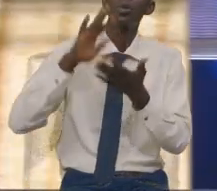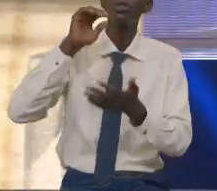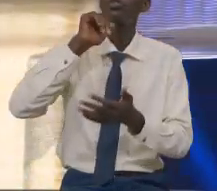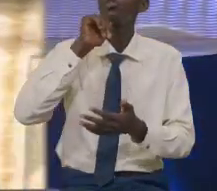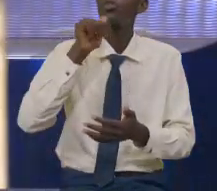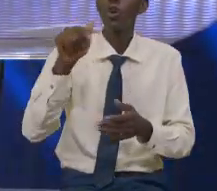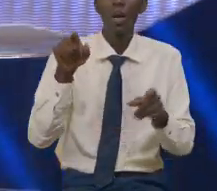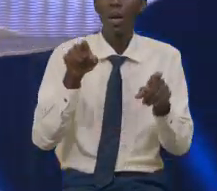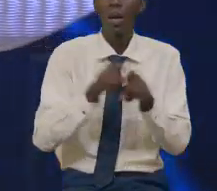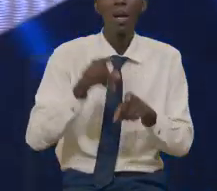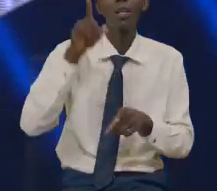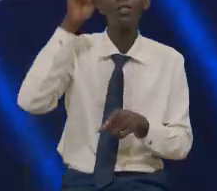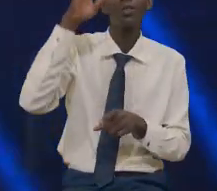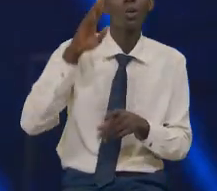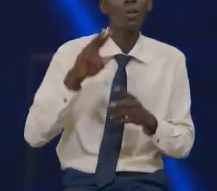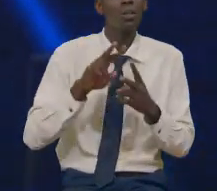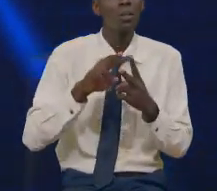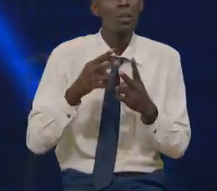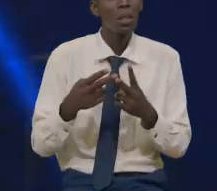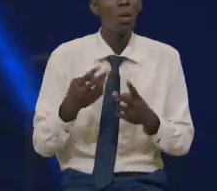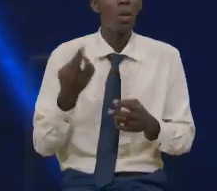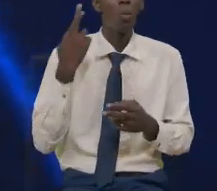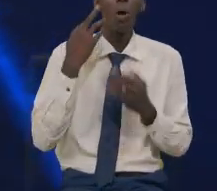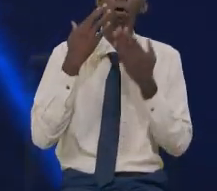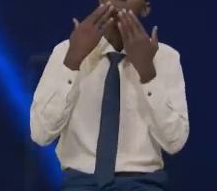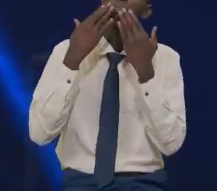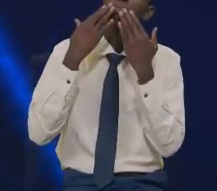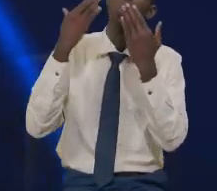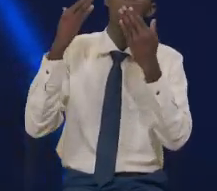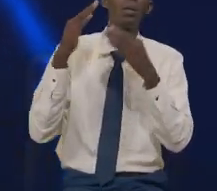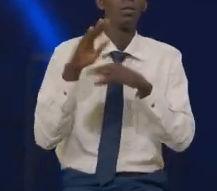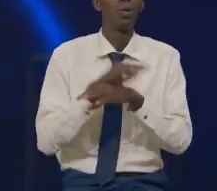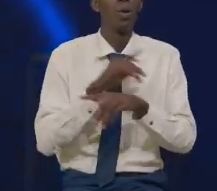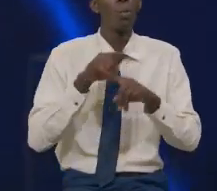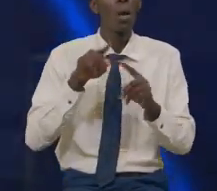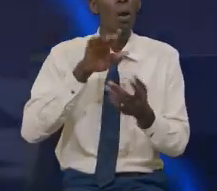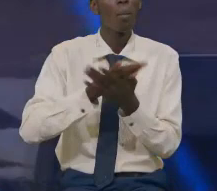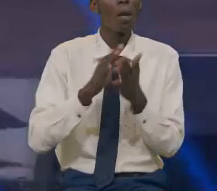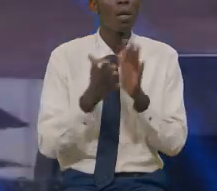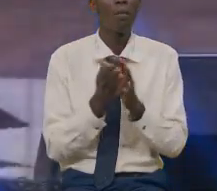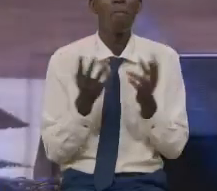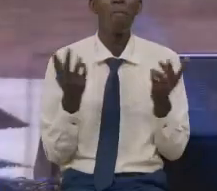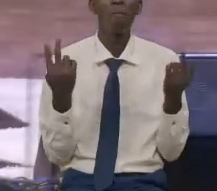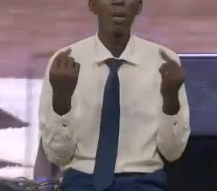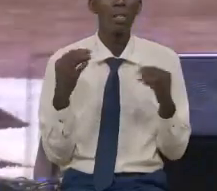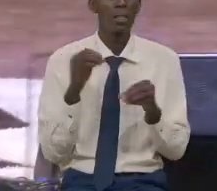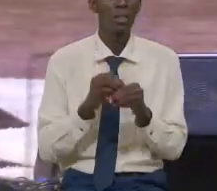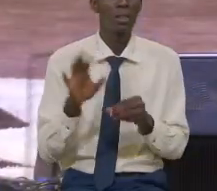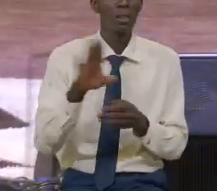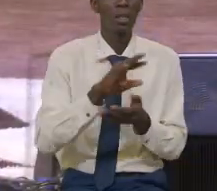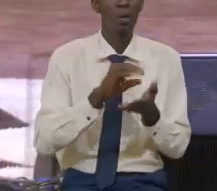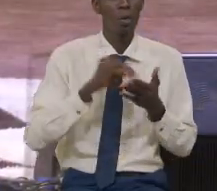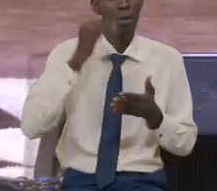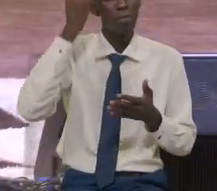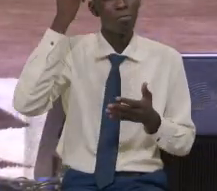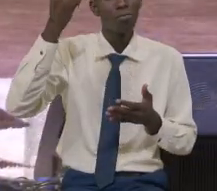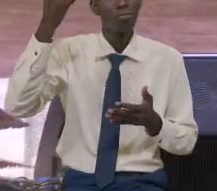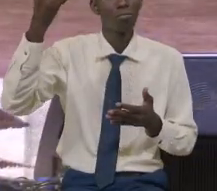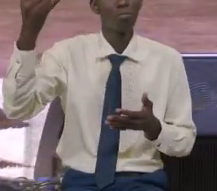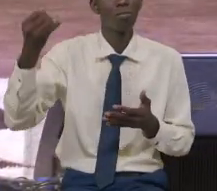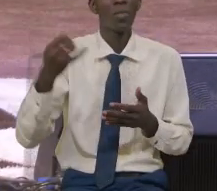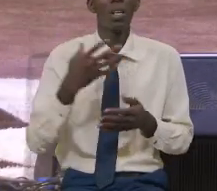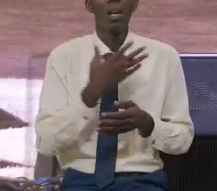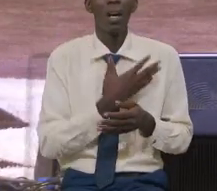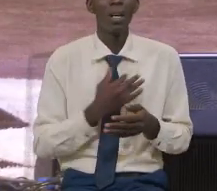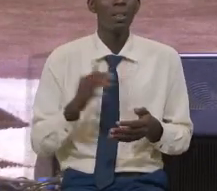God, neither was thankful, but became vain in their imaginations,